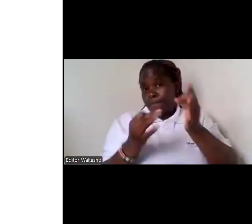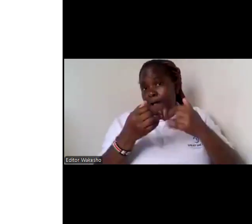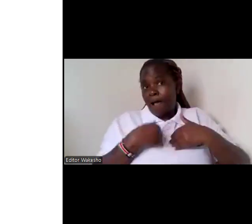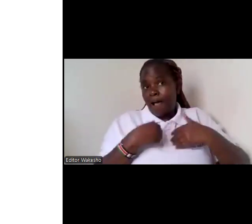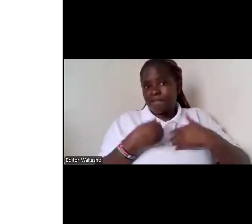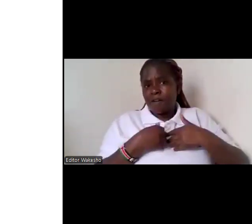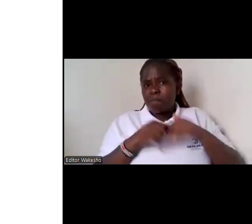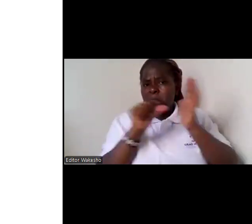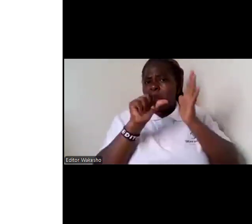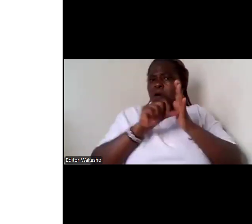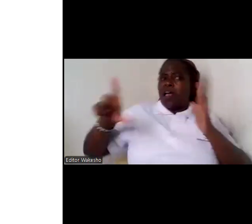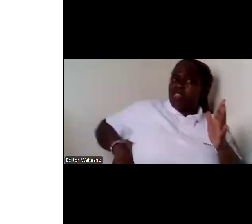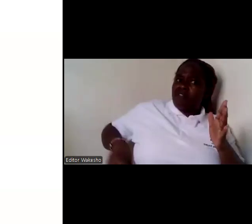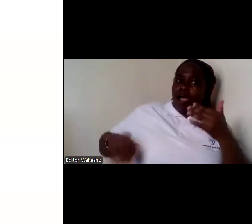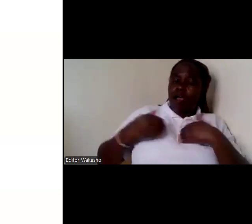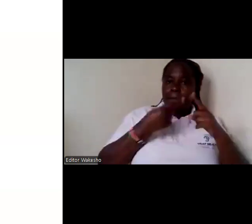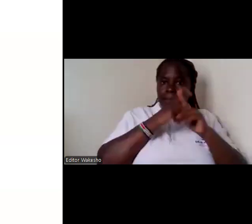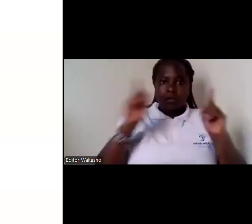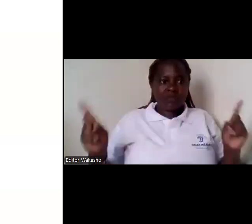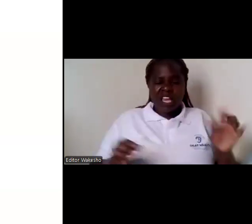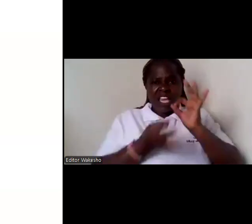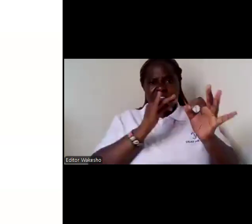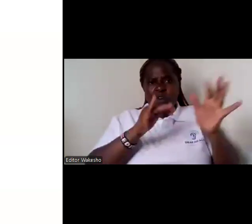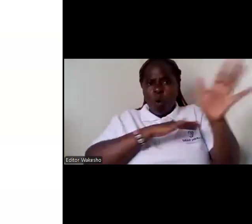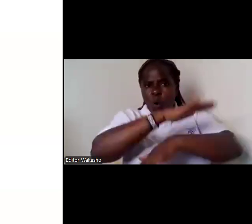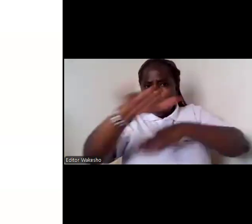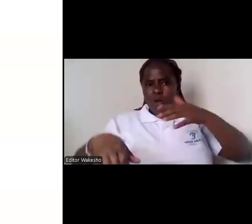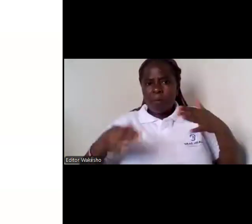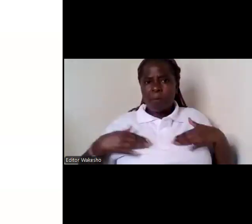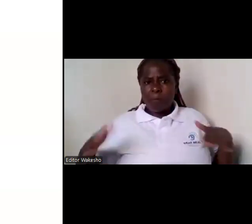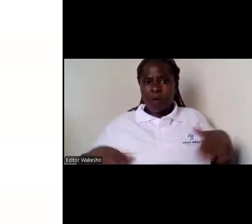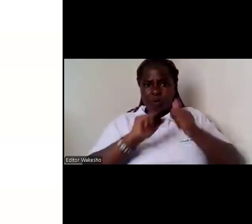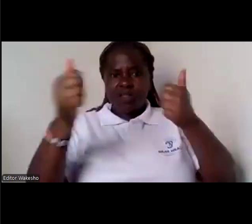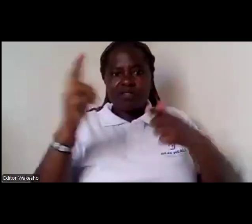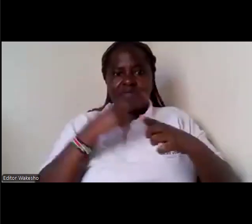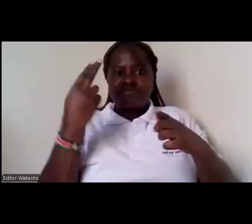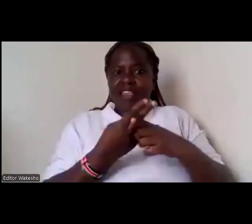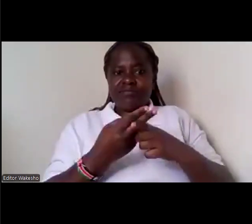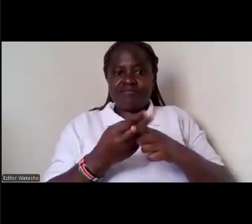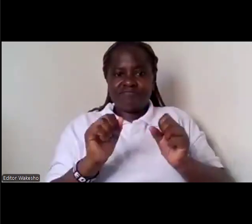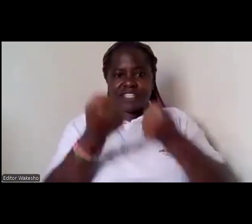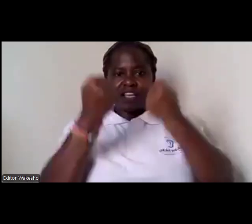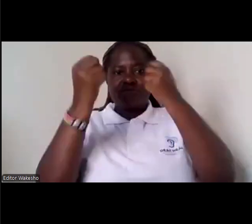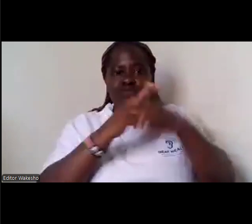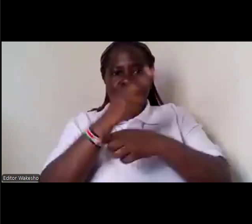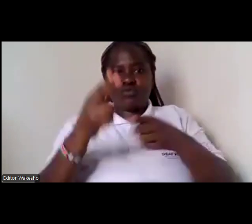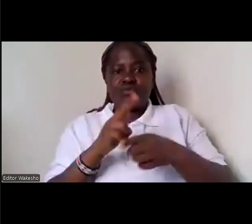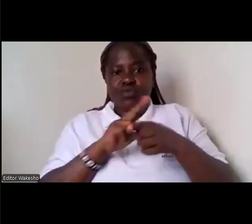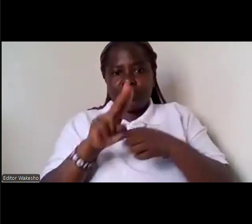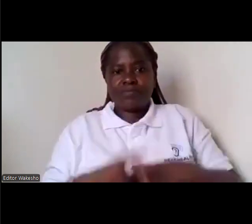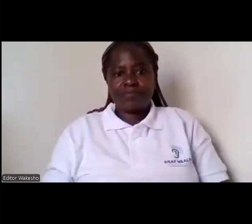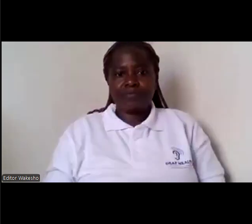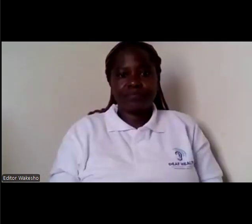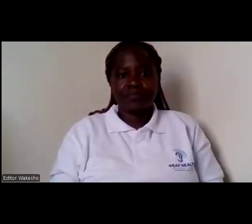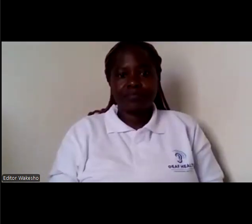your liver. But generally, if the answer to all those is no, it's a safe and effective